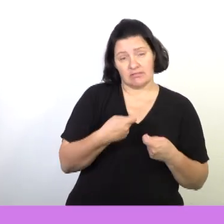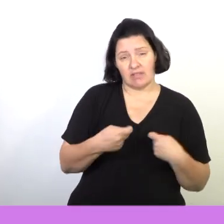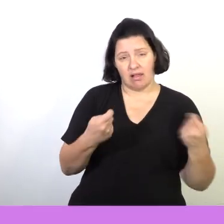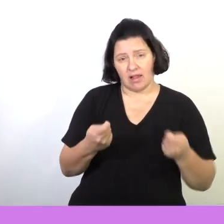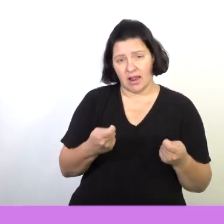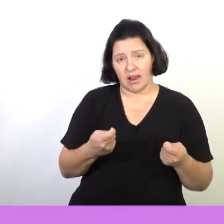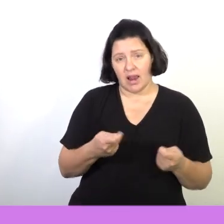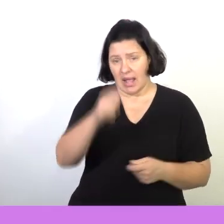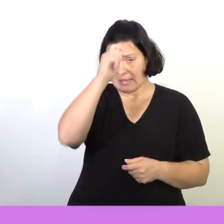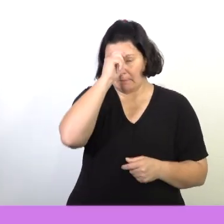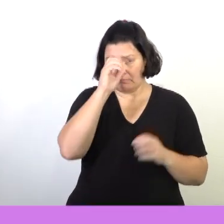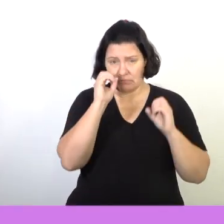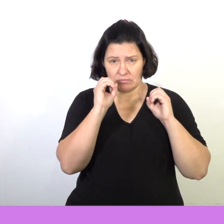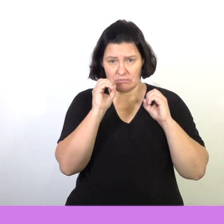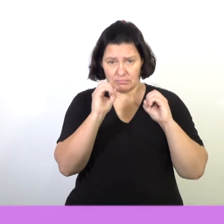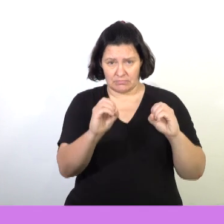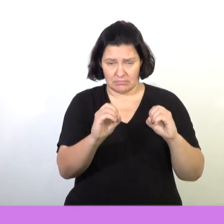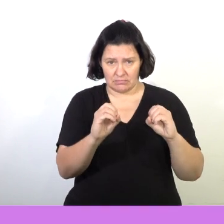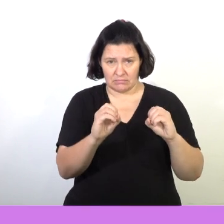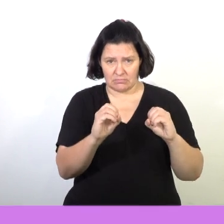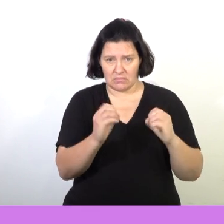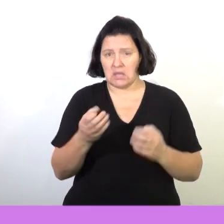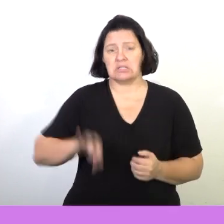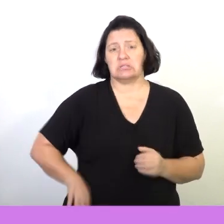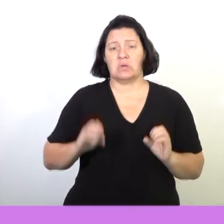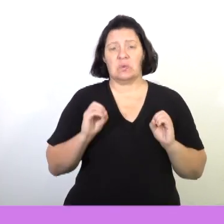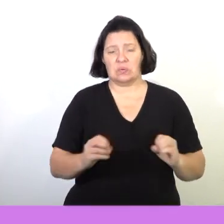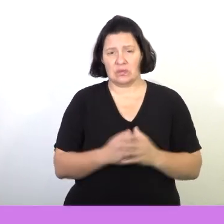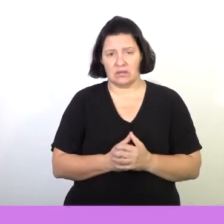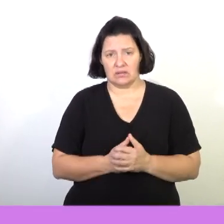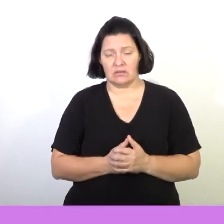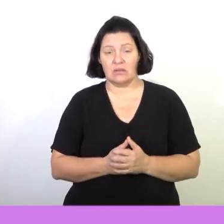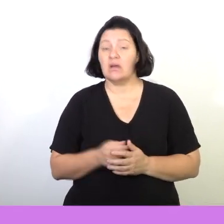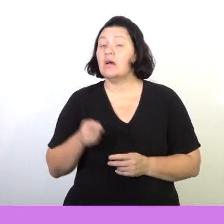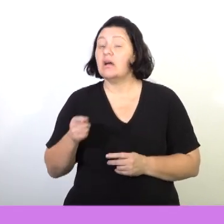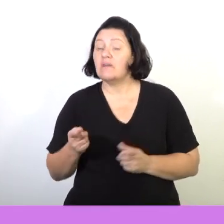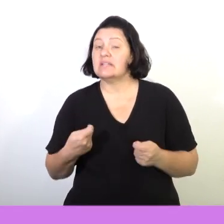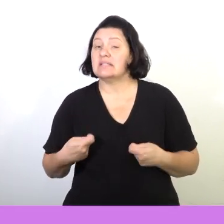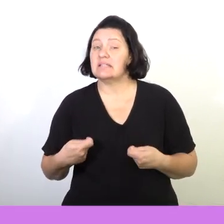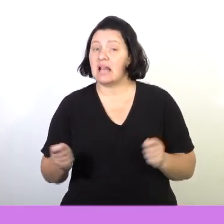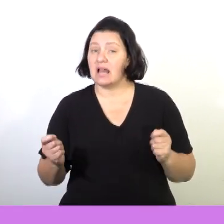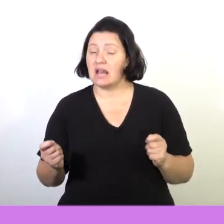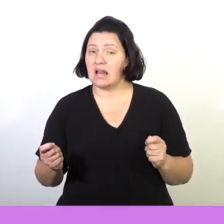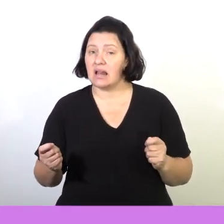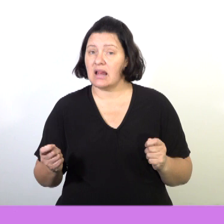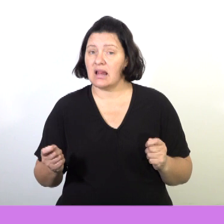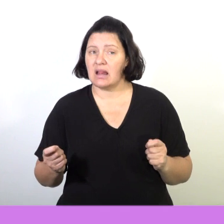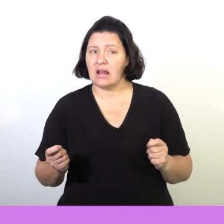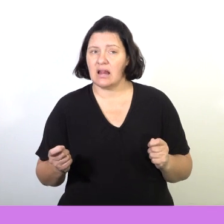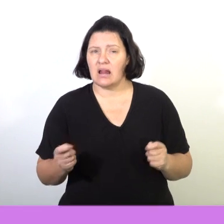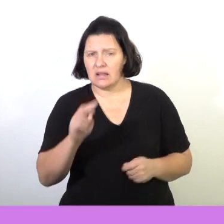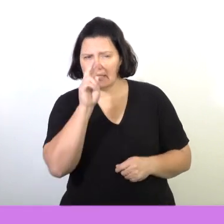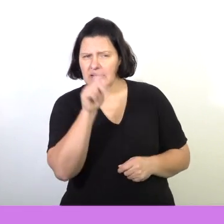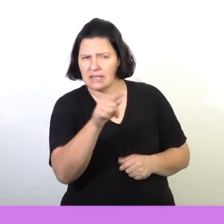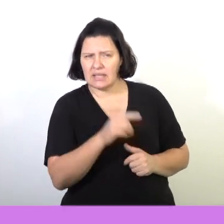is selling 0 number of graphs, there will be no income. But if James sells, I'm going to skip